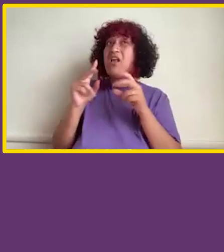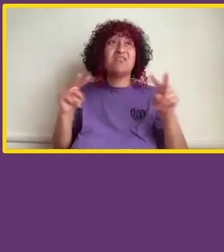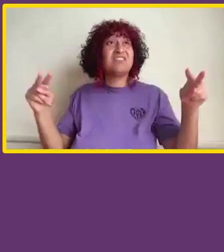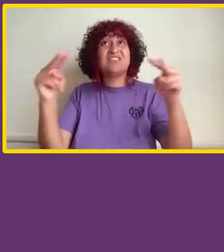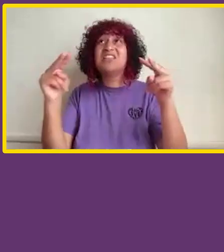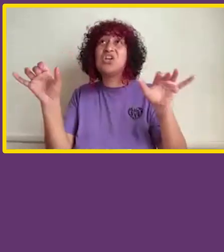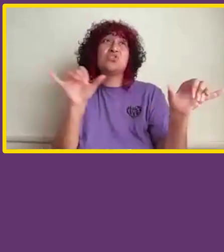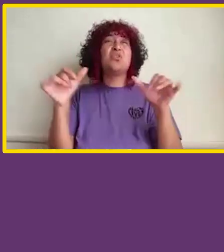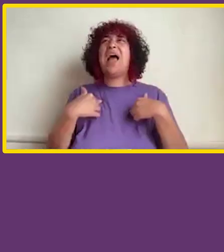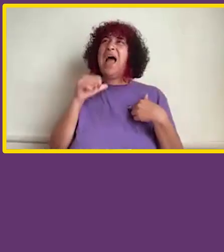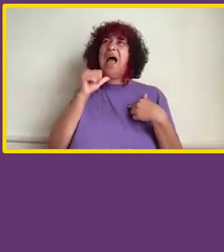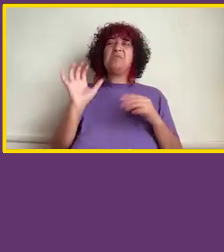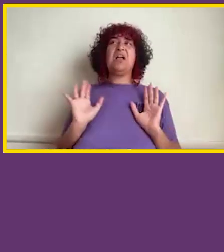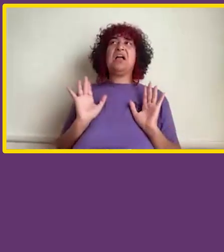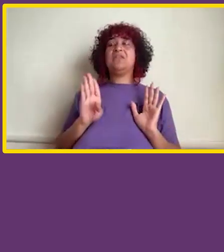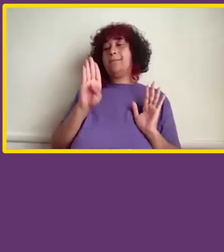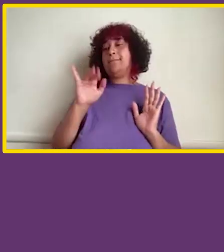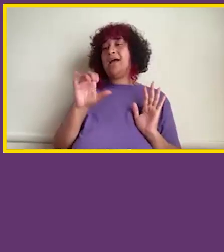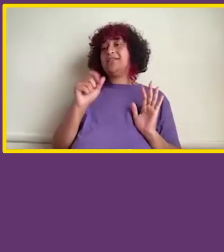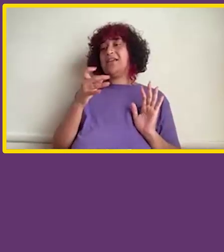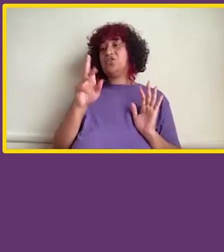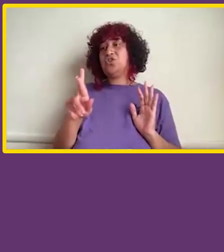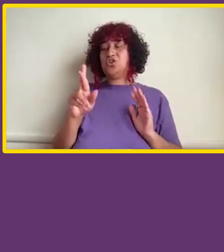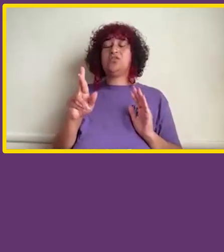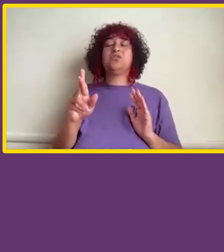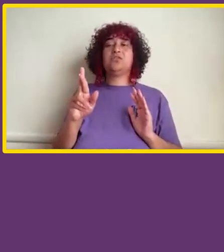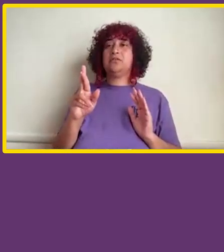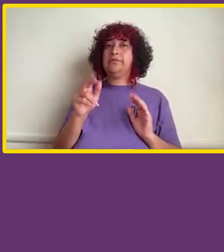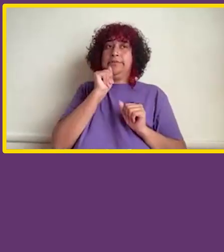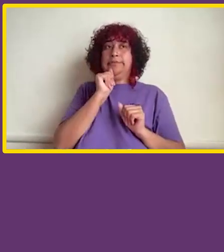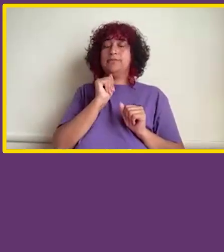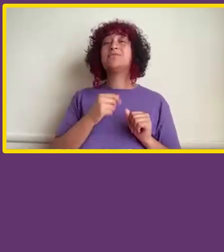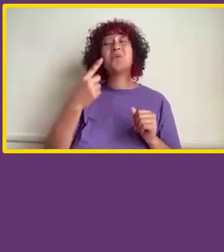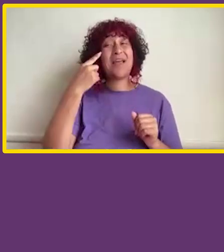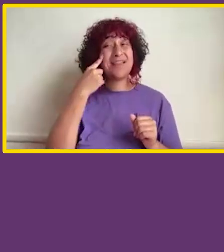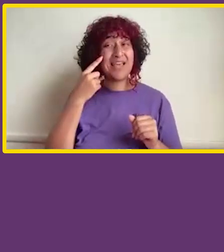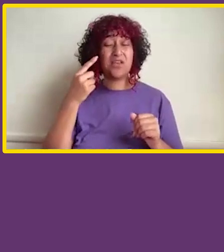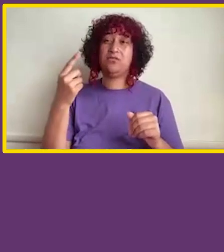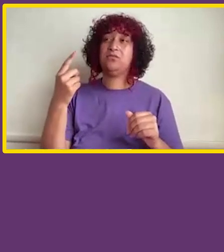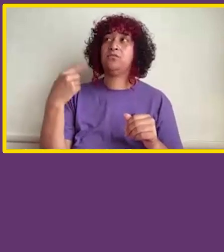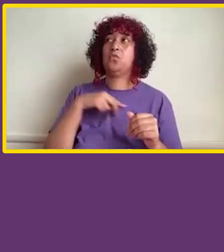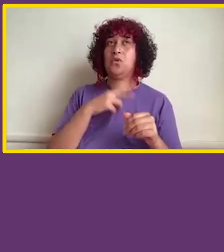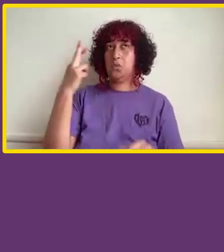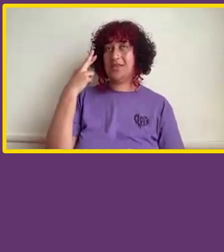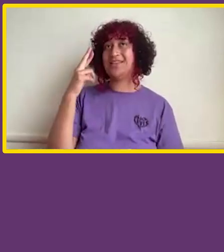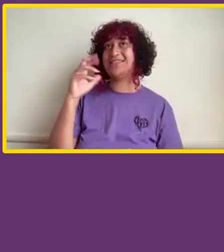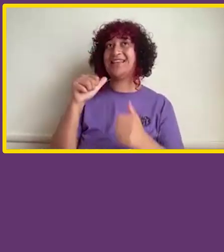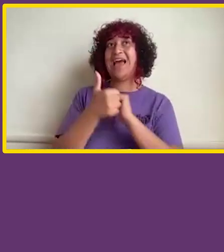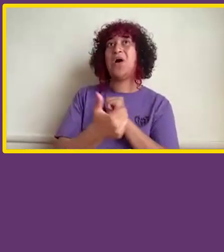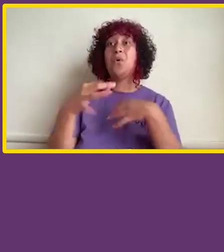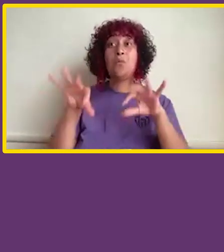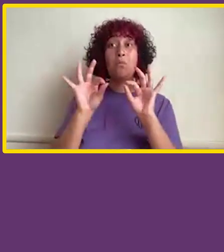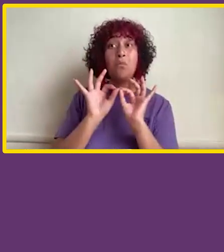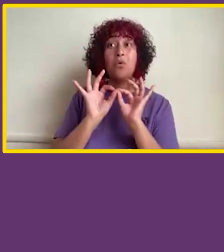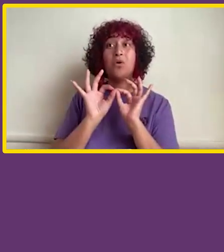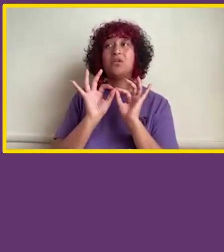anything to get that bystander bias. And I think what we realize is how important it is. We're going to